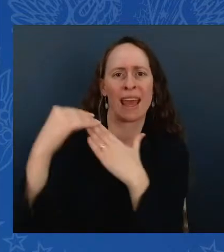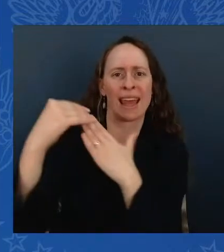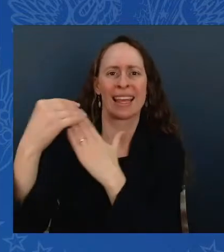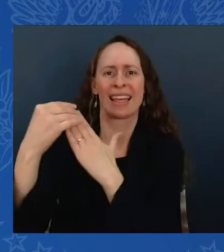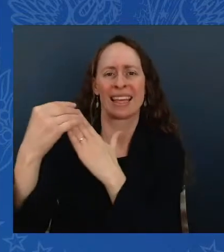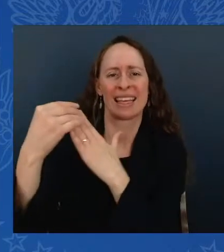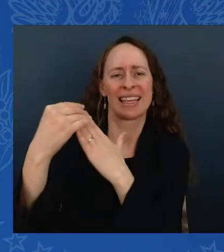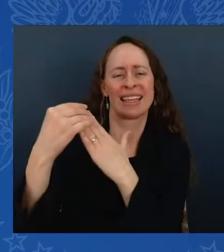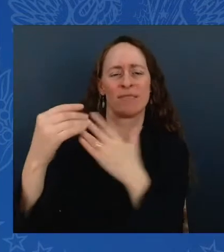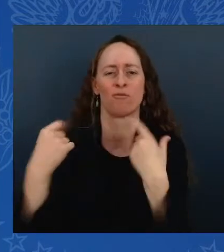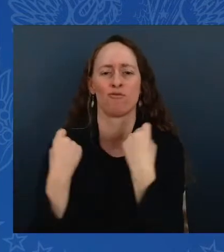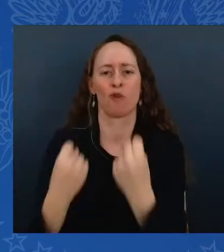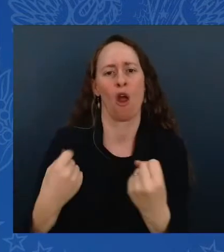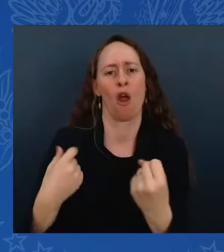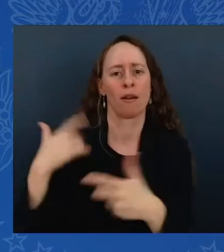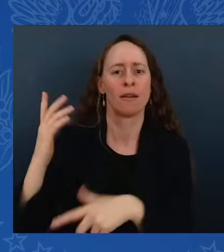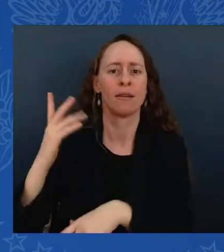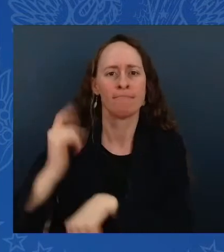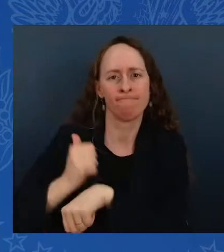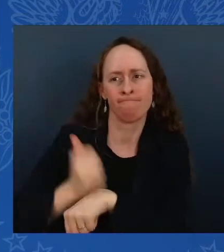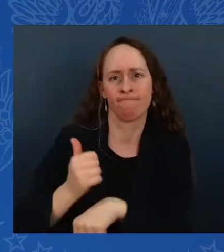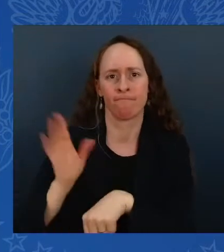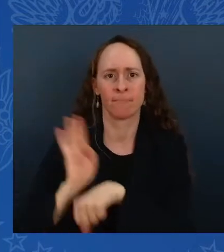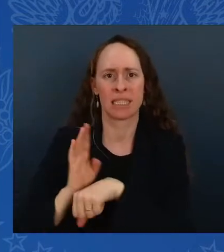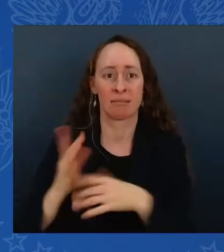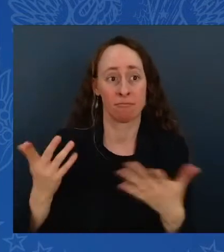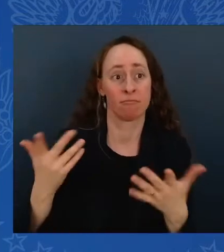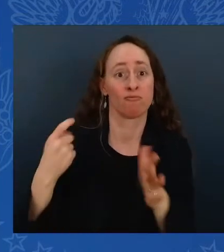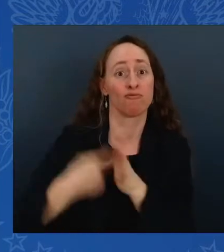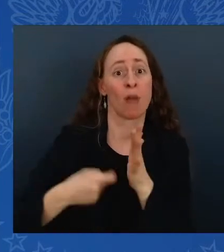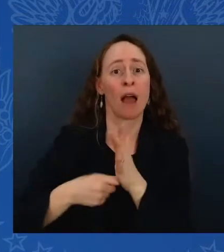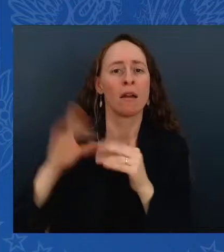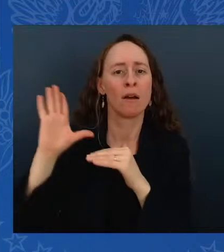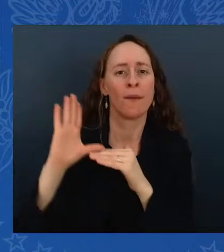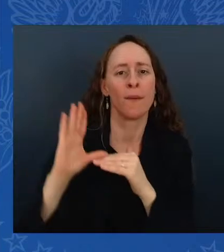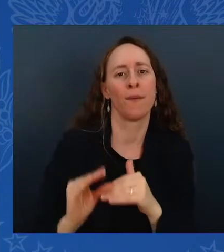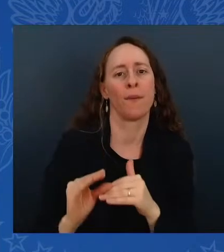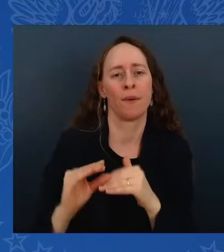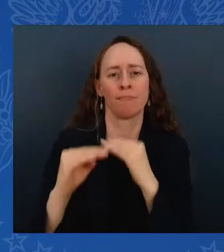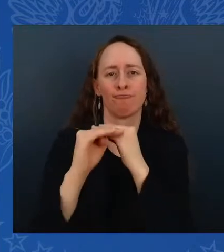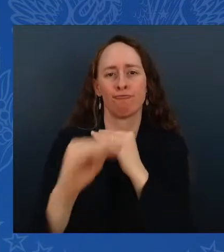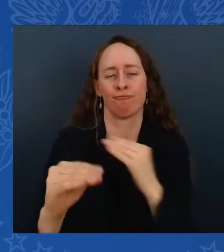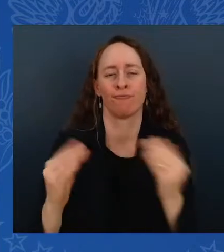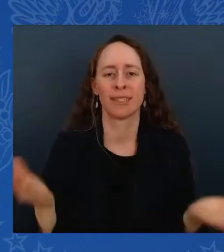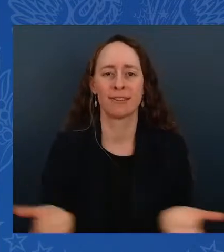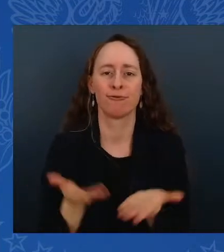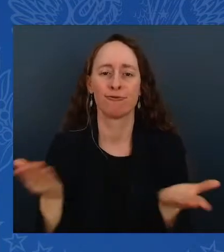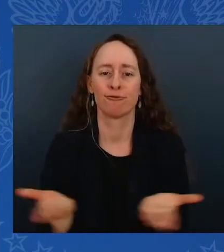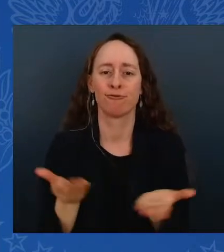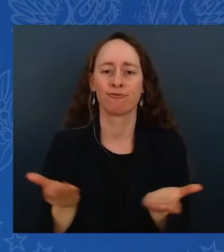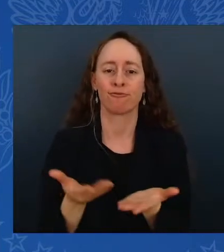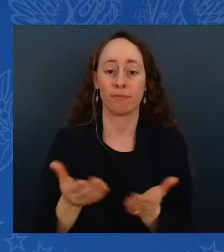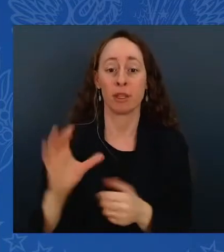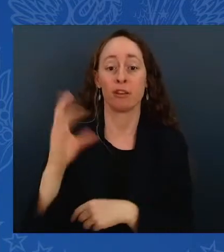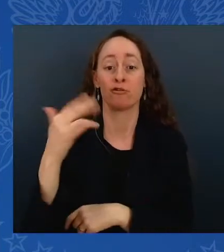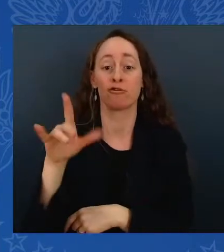more affordable. And by the way, you make it more affordable, it increases economic growth. Growth.